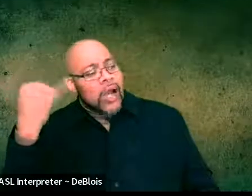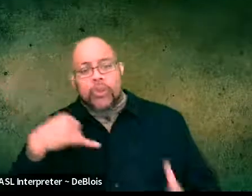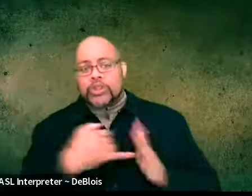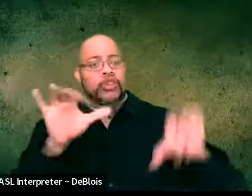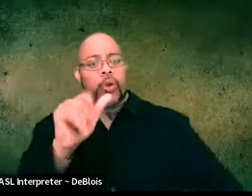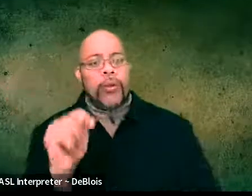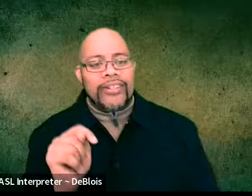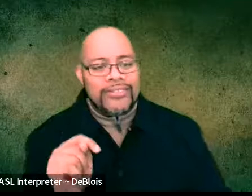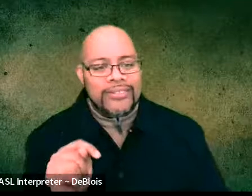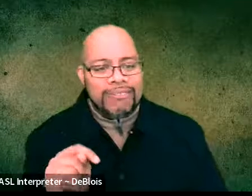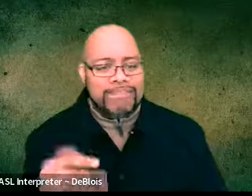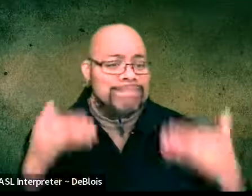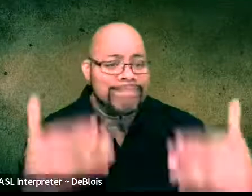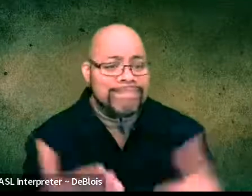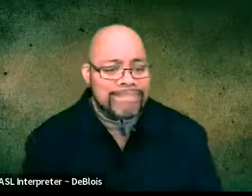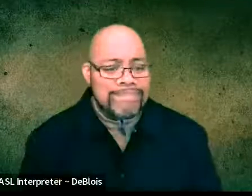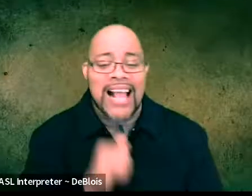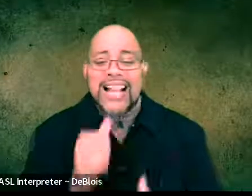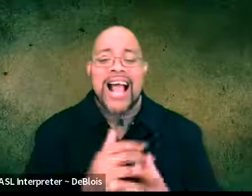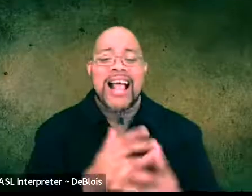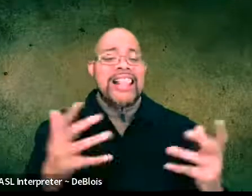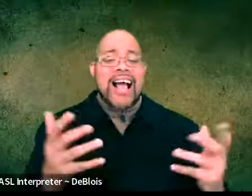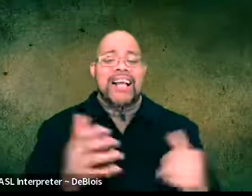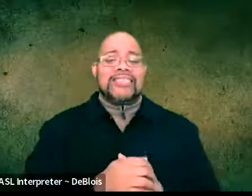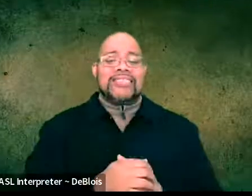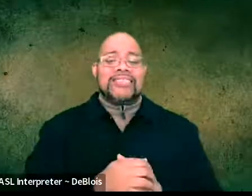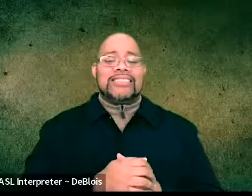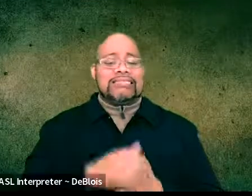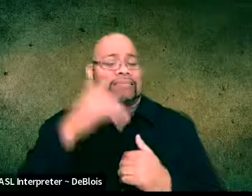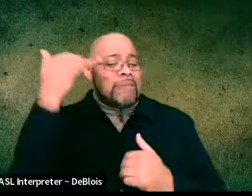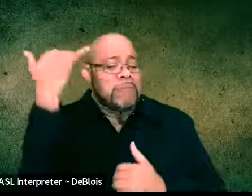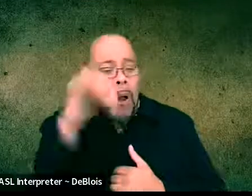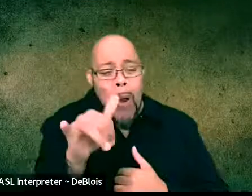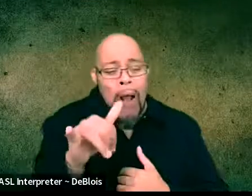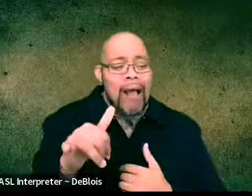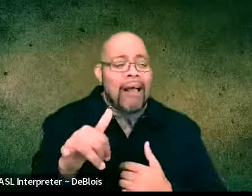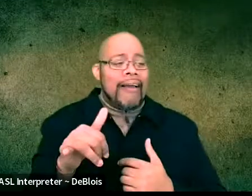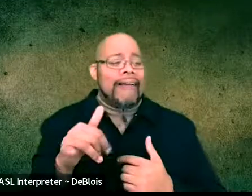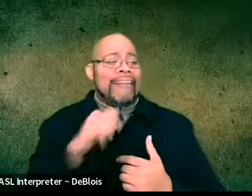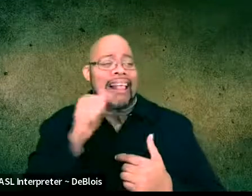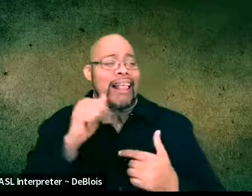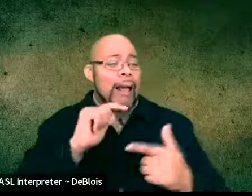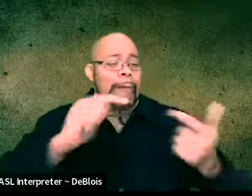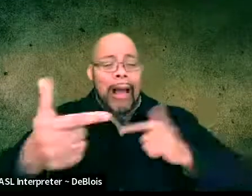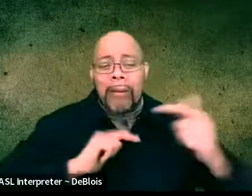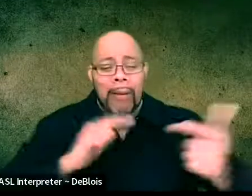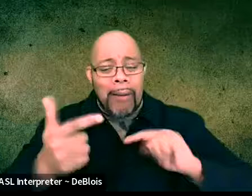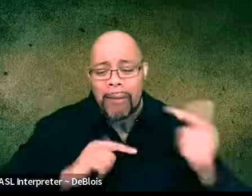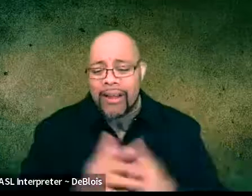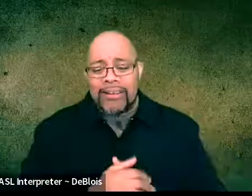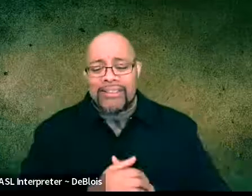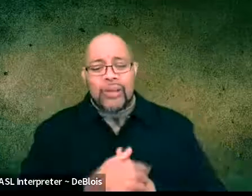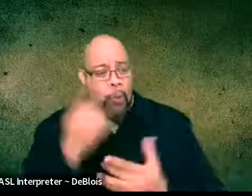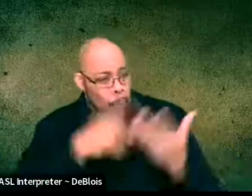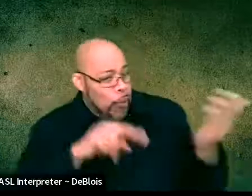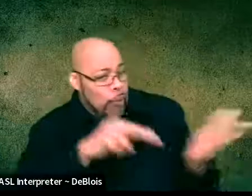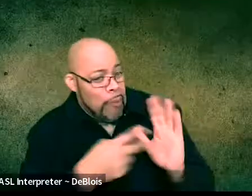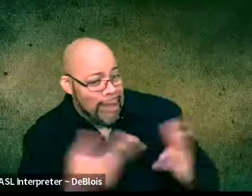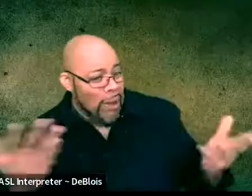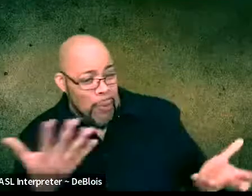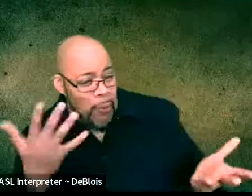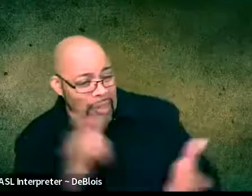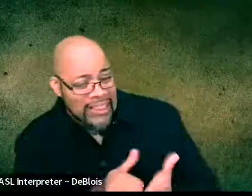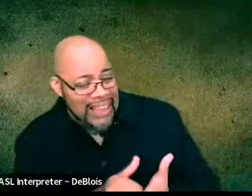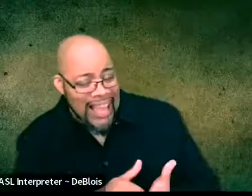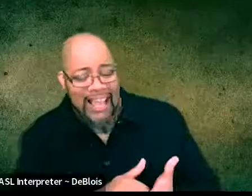it. It's not a lot of foolishness. It's not a lot of back and forth. It's not a lot of, what do you mean? What